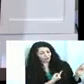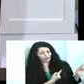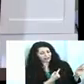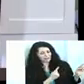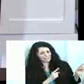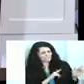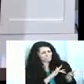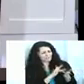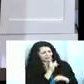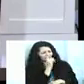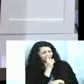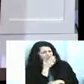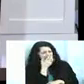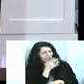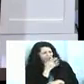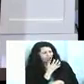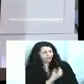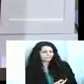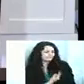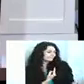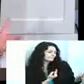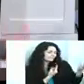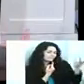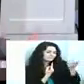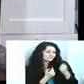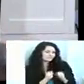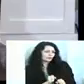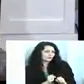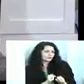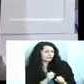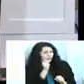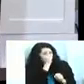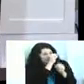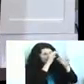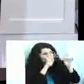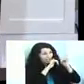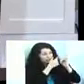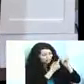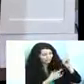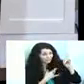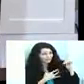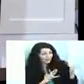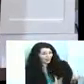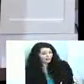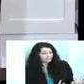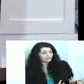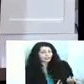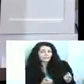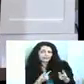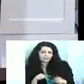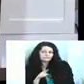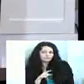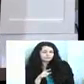day, on her own. I can only imagine how she must have felt, although I'm sure many